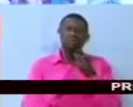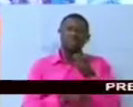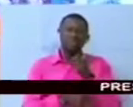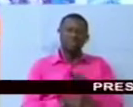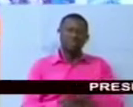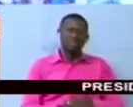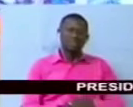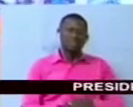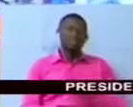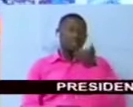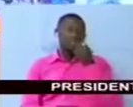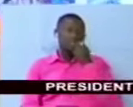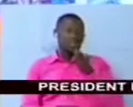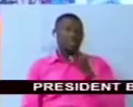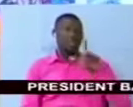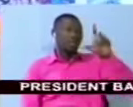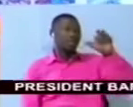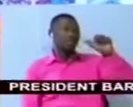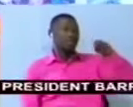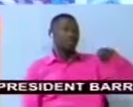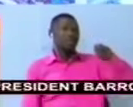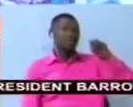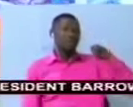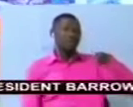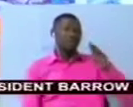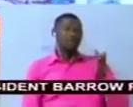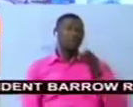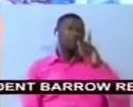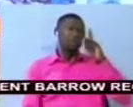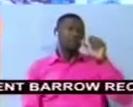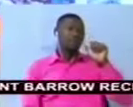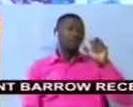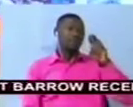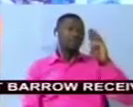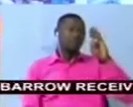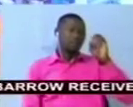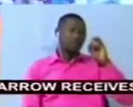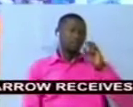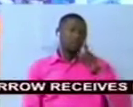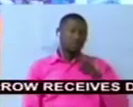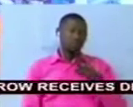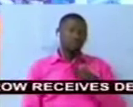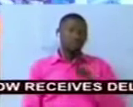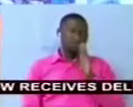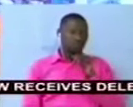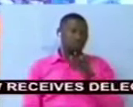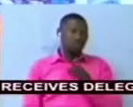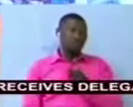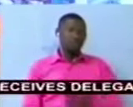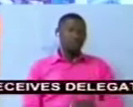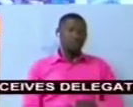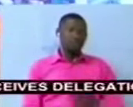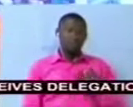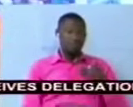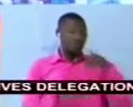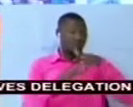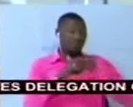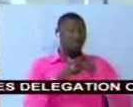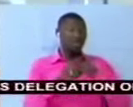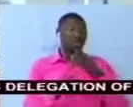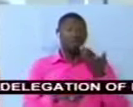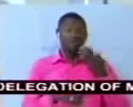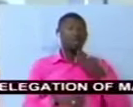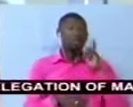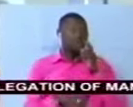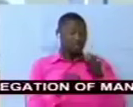Dabo. Ekew mako de way moko wax ci cell bi. I was not there, but he told me that in the cell. Wow. Yes. And what exactly